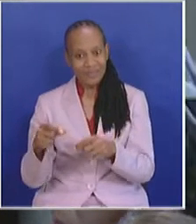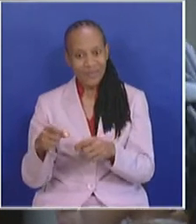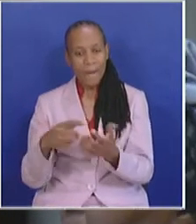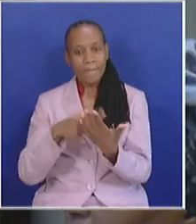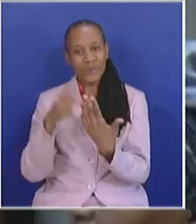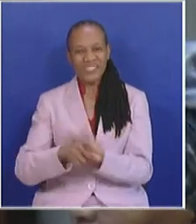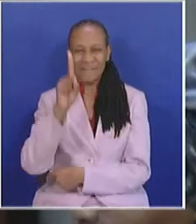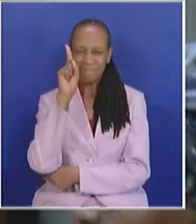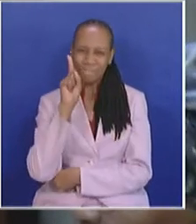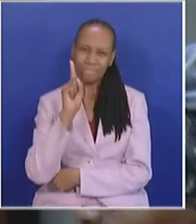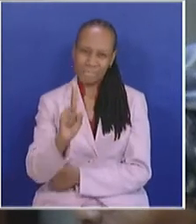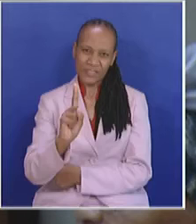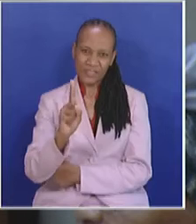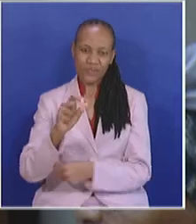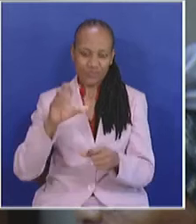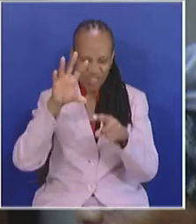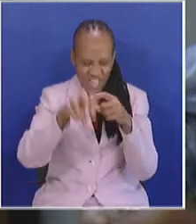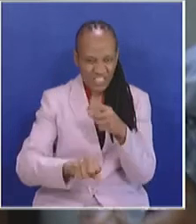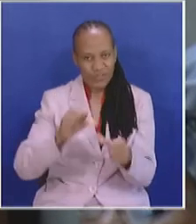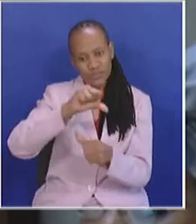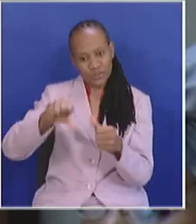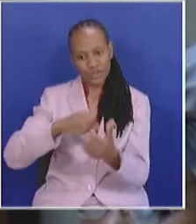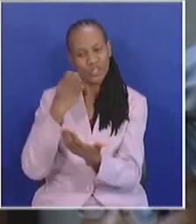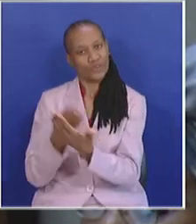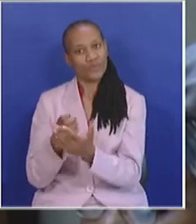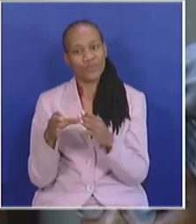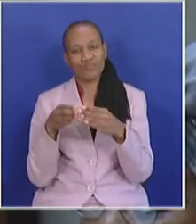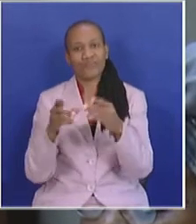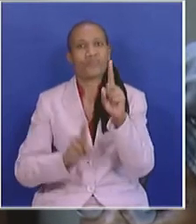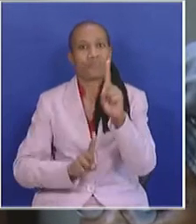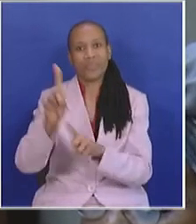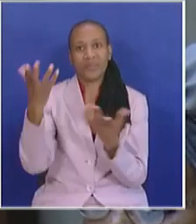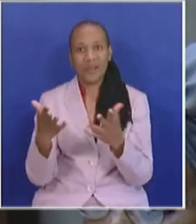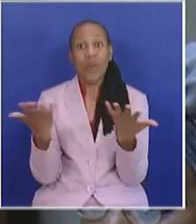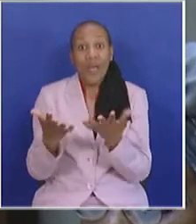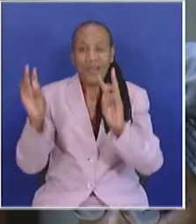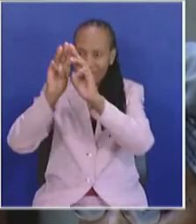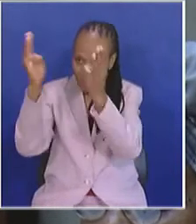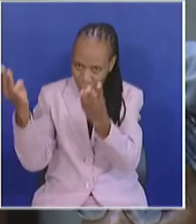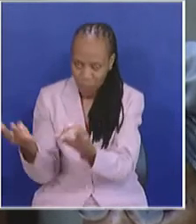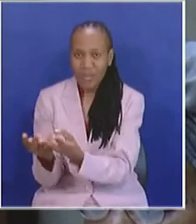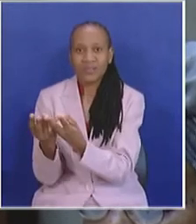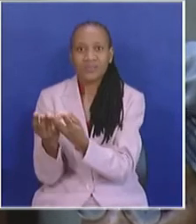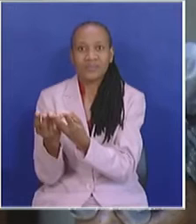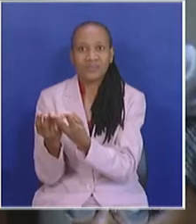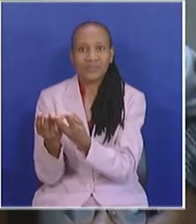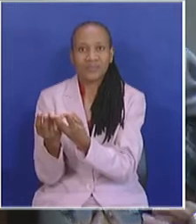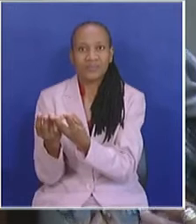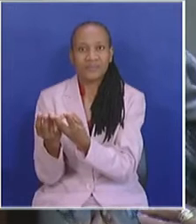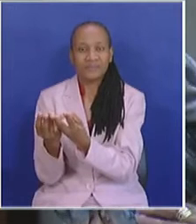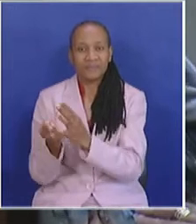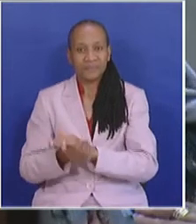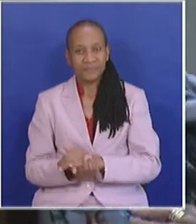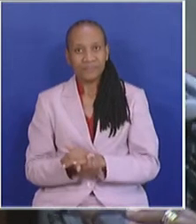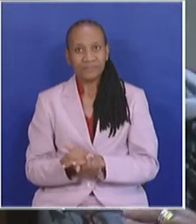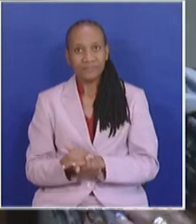to achieve a socio-economic category pilot rating in the world, awarded by the Green Building Council of South Africa